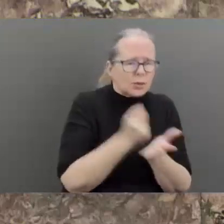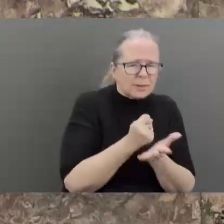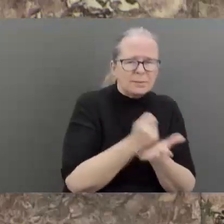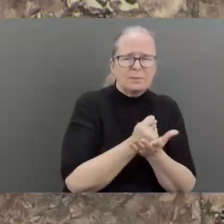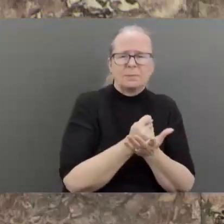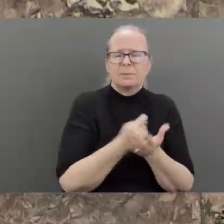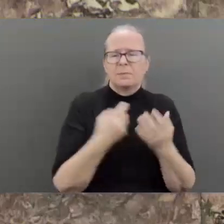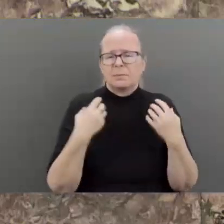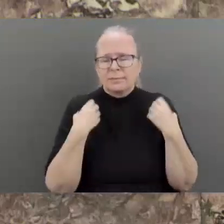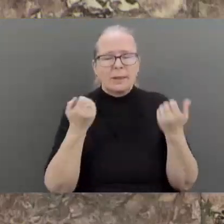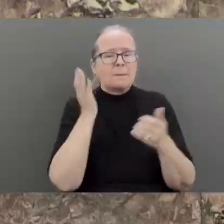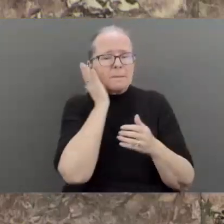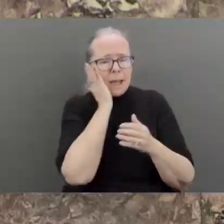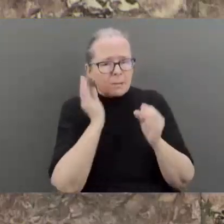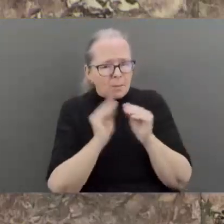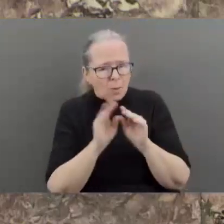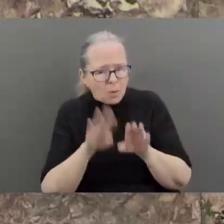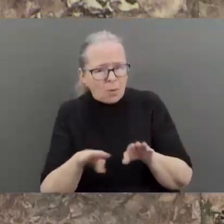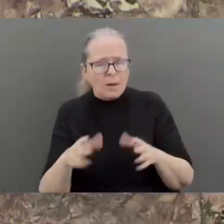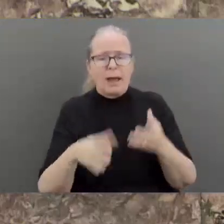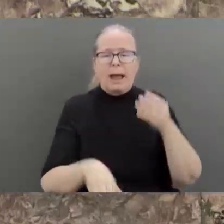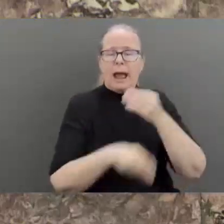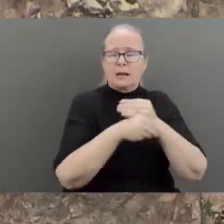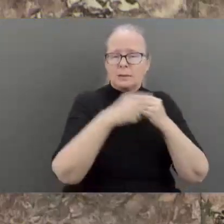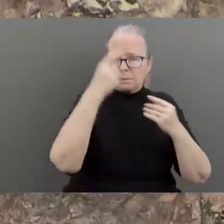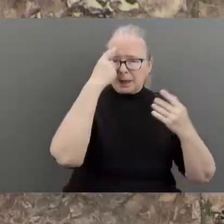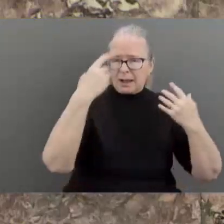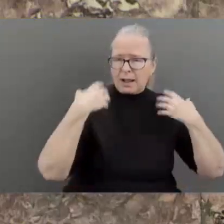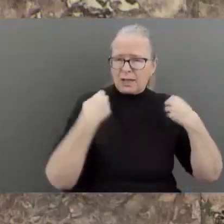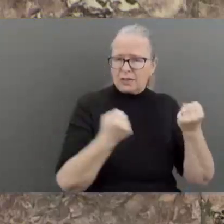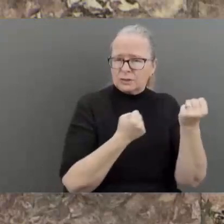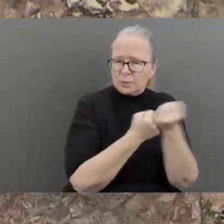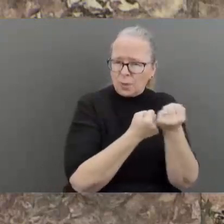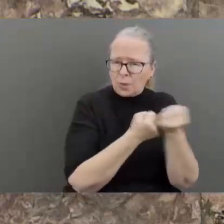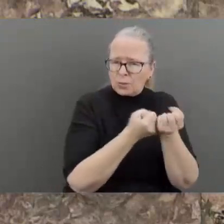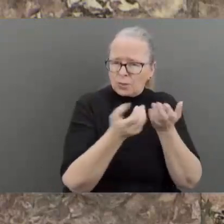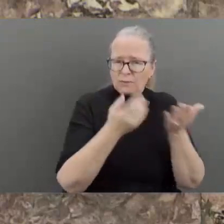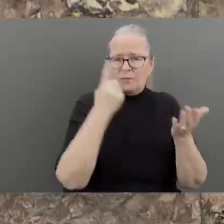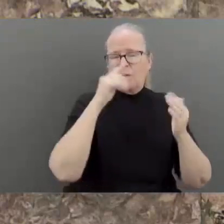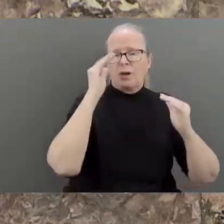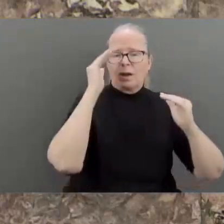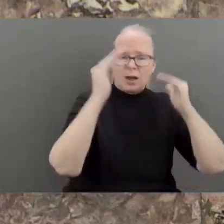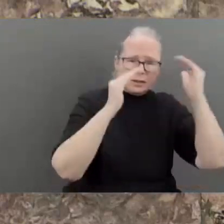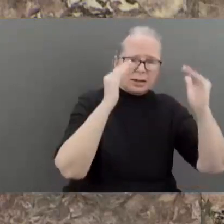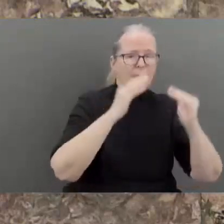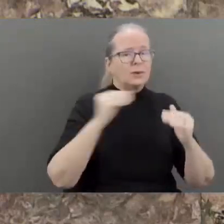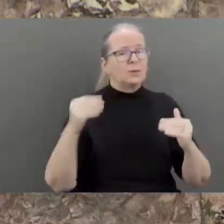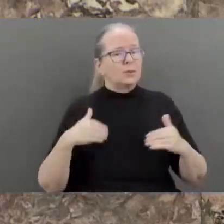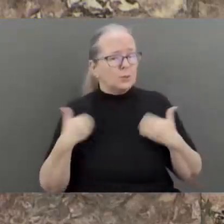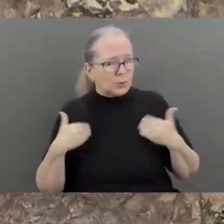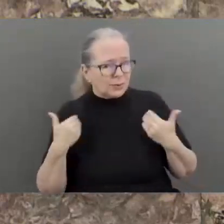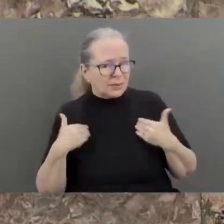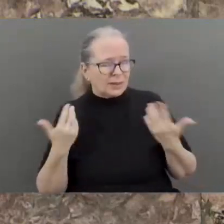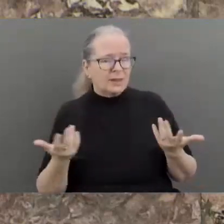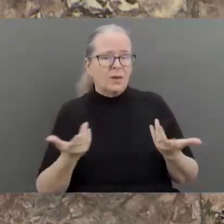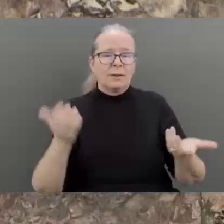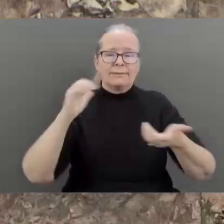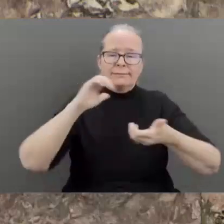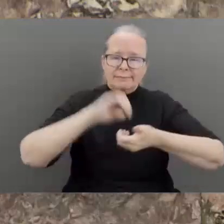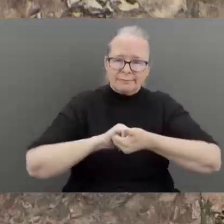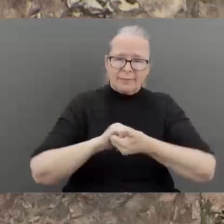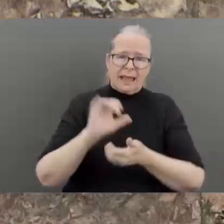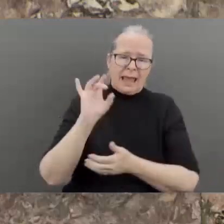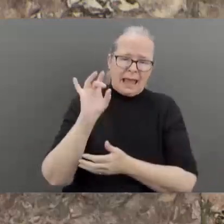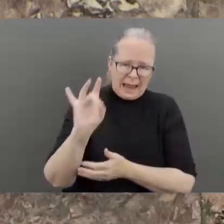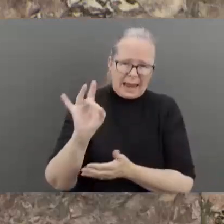for youth alike, Mr. Speaker, working with First Nations on 8 new Indigenous-led treatment centres, Mr. Speaker,